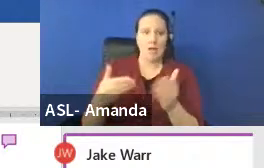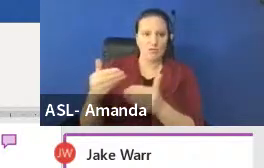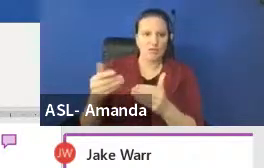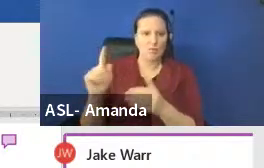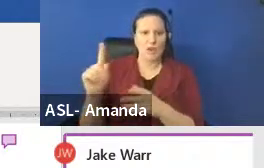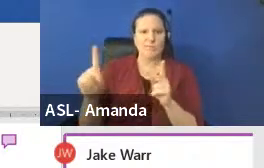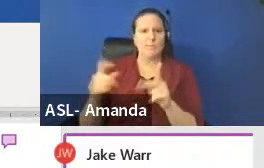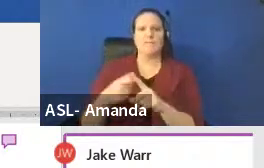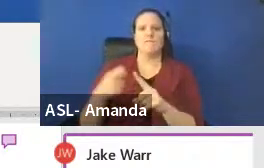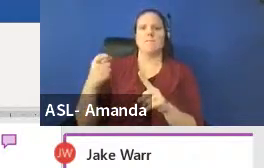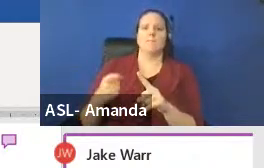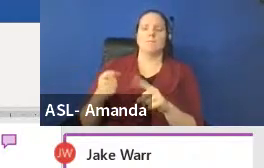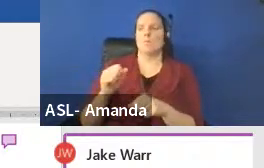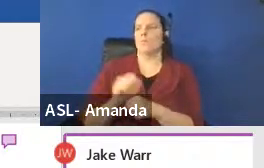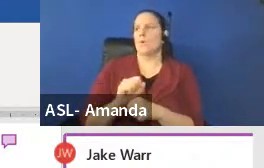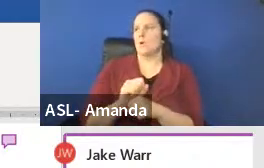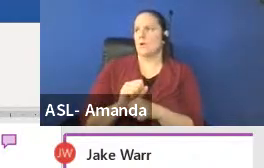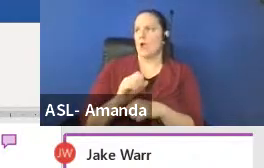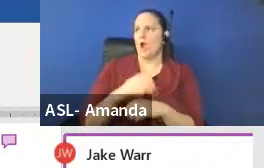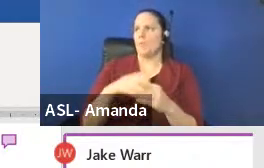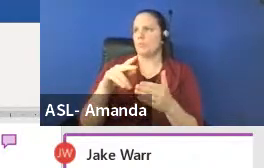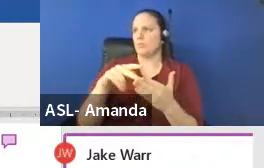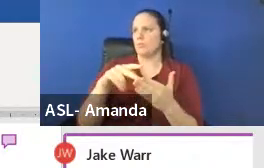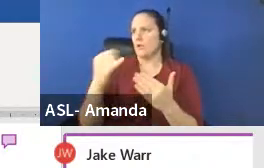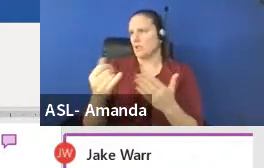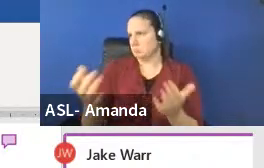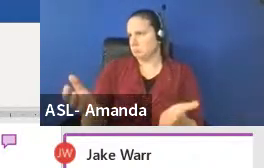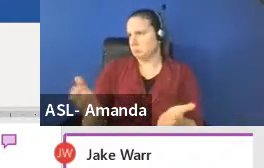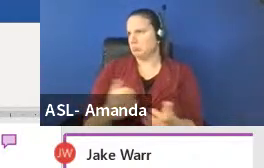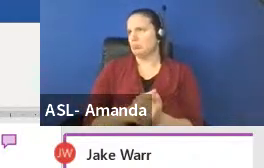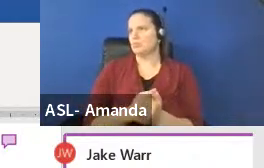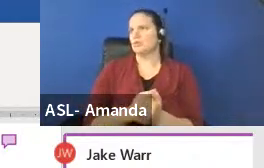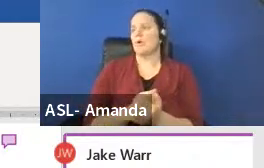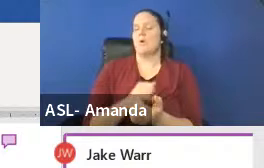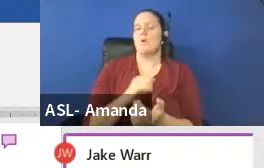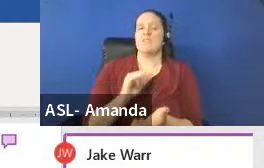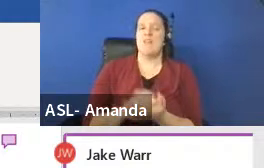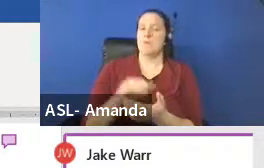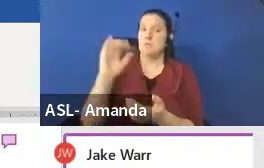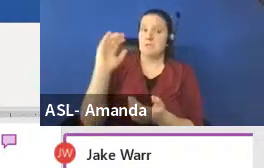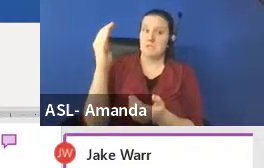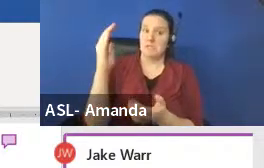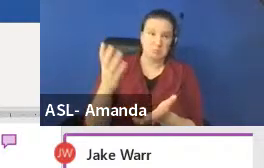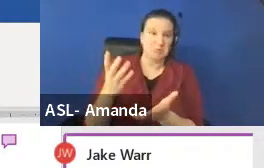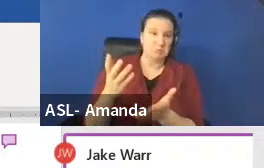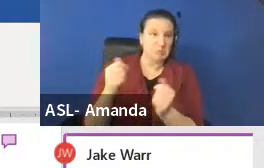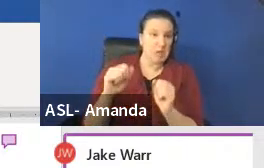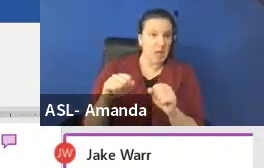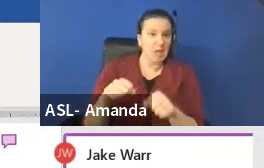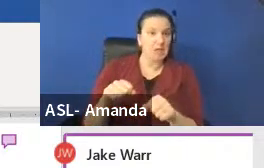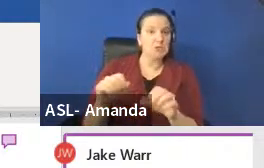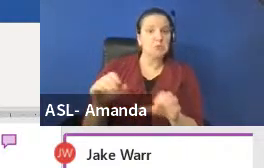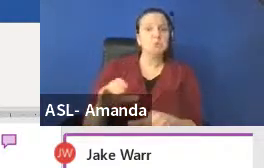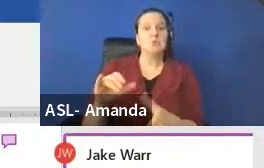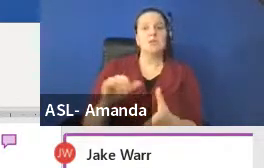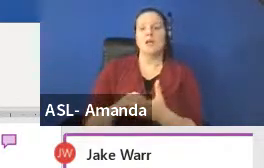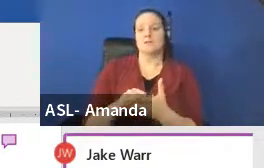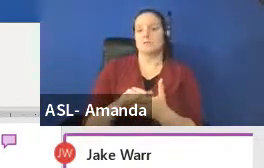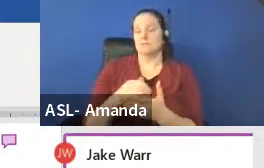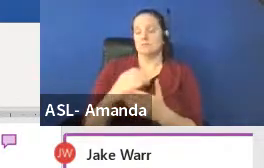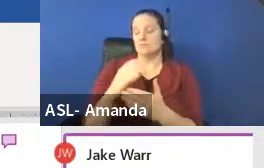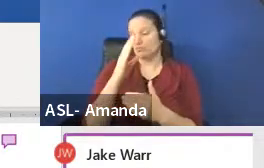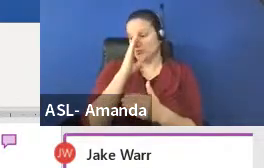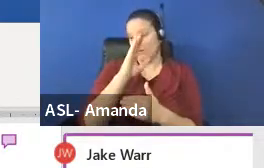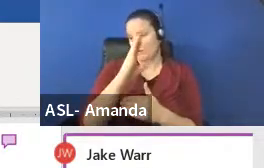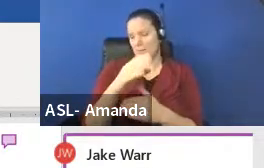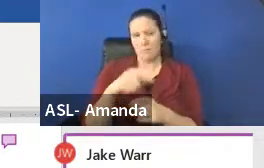coming from that are working on the project. So that one seems all pretty doable and fairly straightforward,